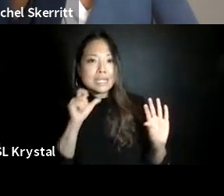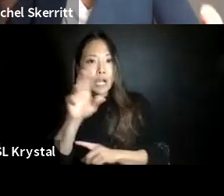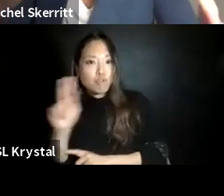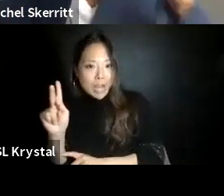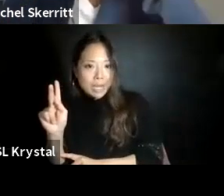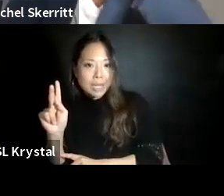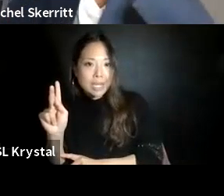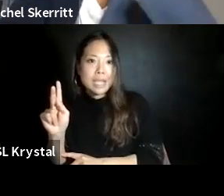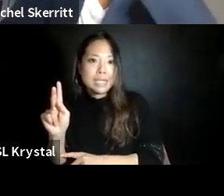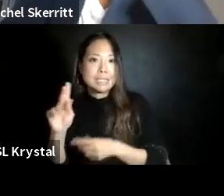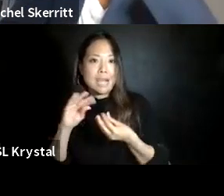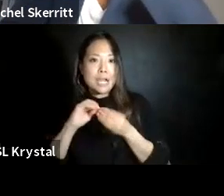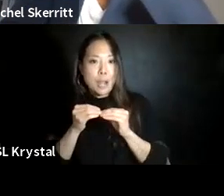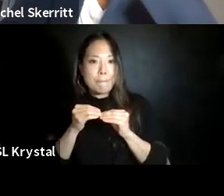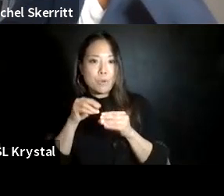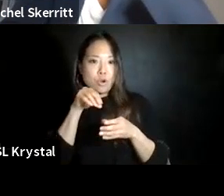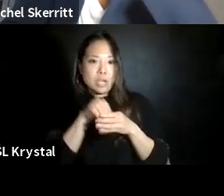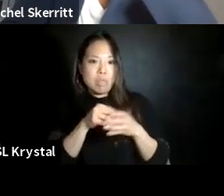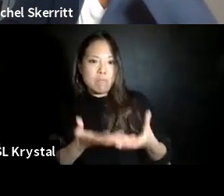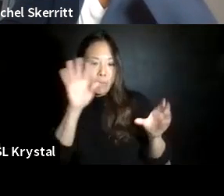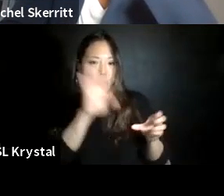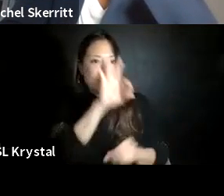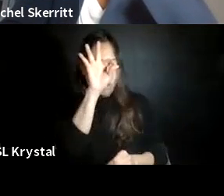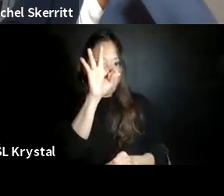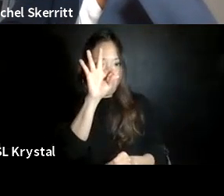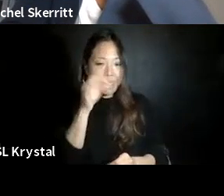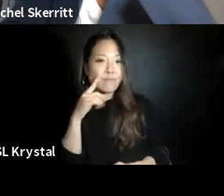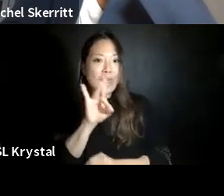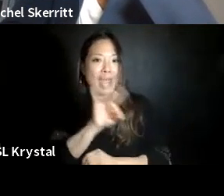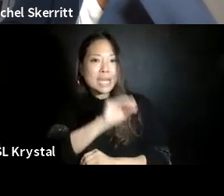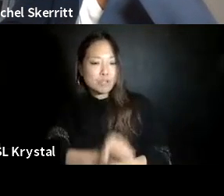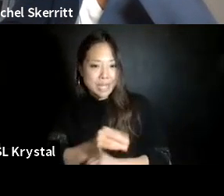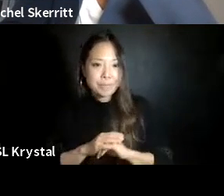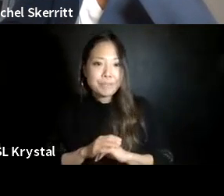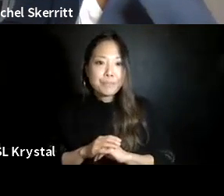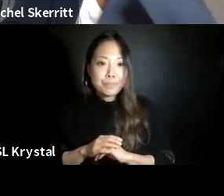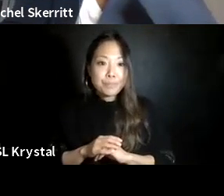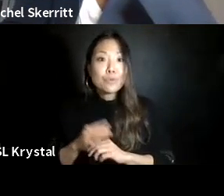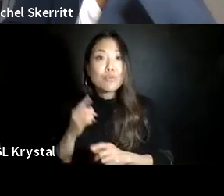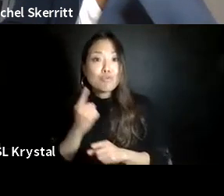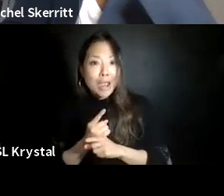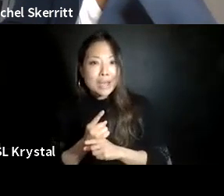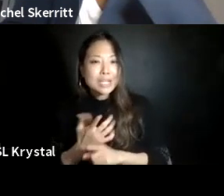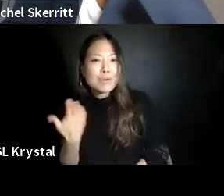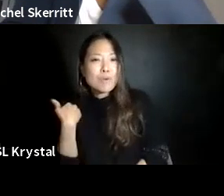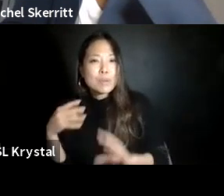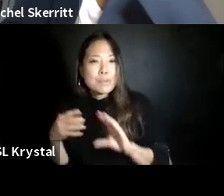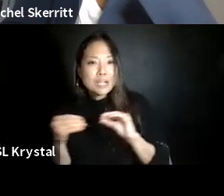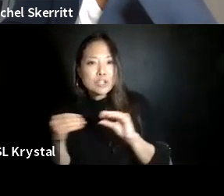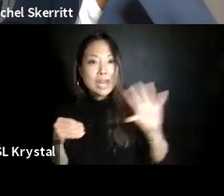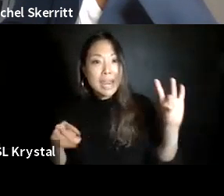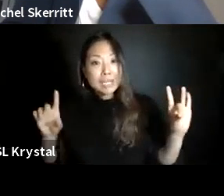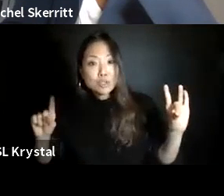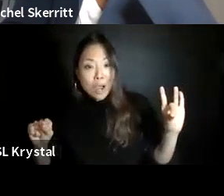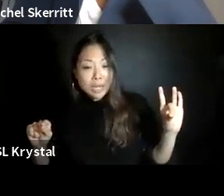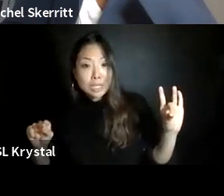Correct, in the 80%. In the 80%. Okay. Yeah, because originally we had been talking about the 80-20. So I was thinking about like this could be a possible